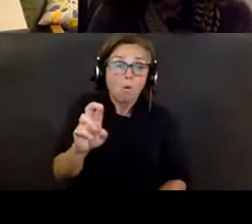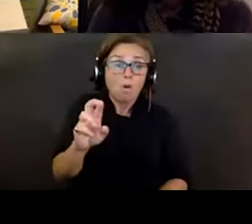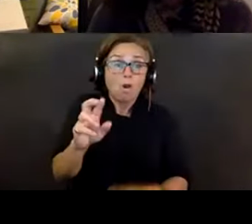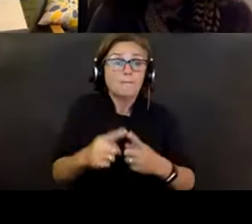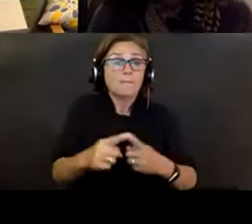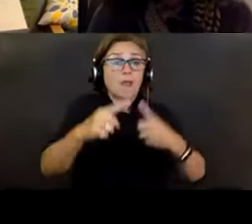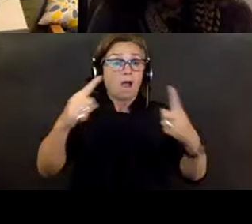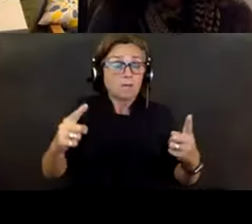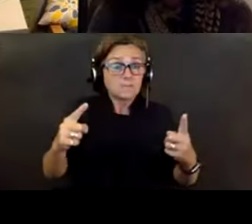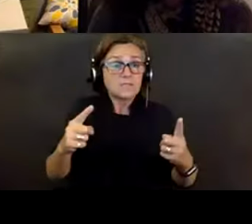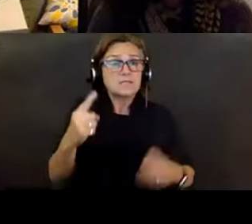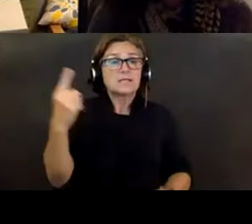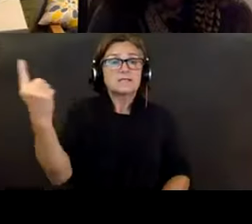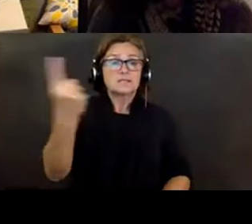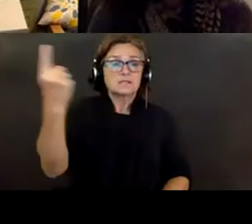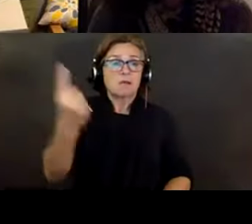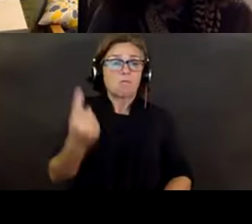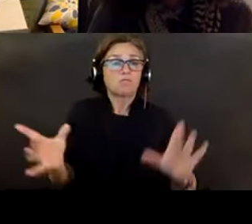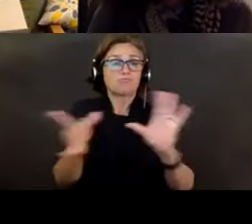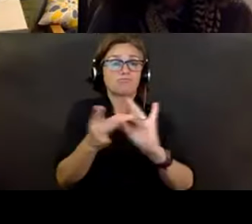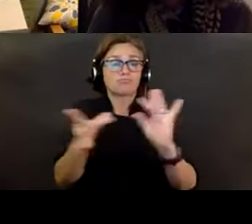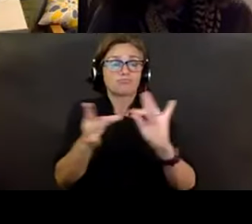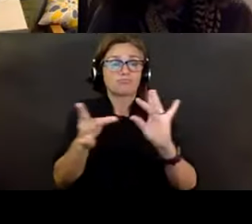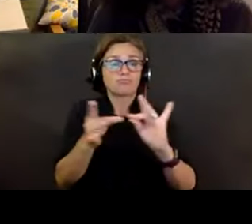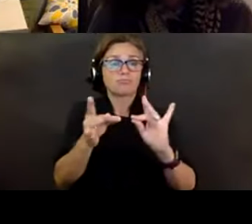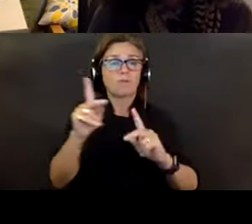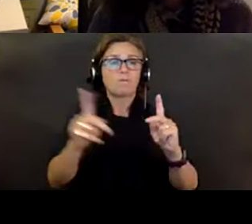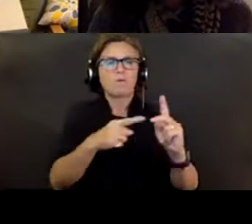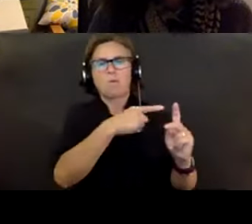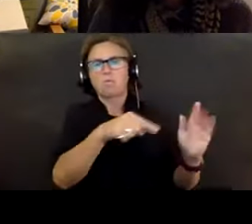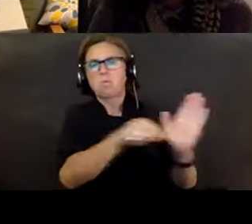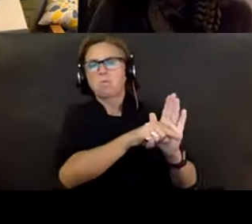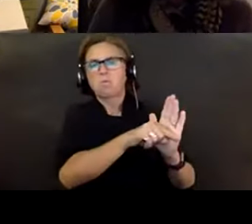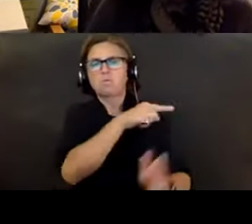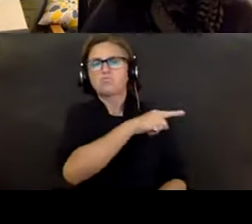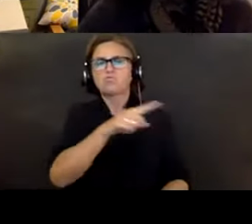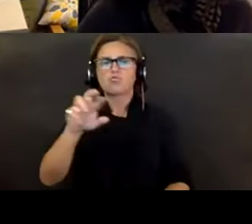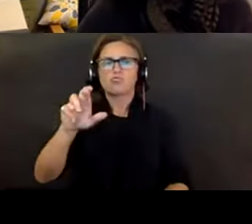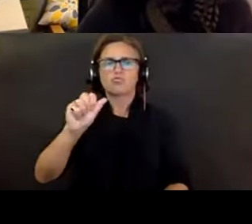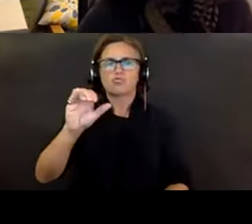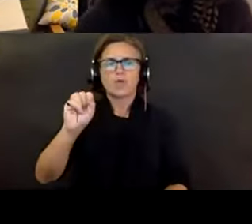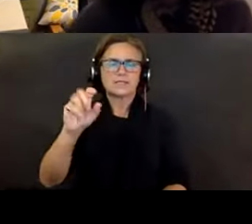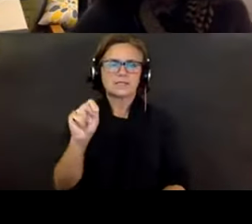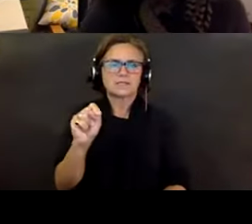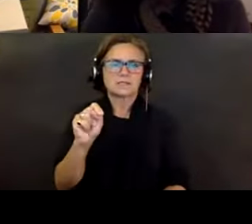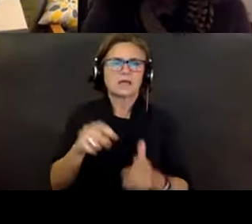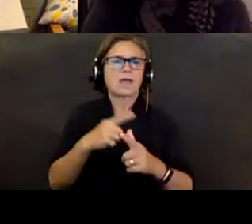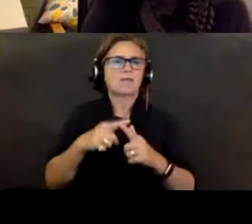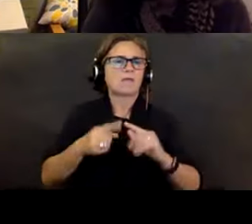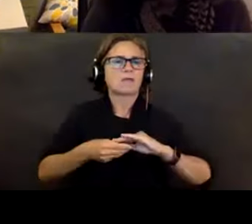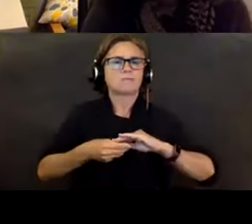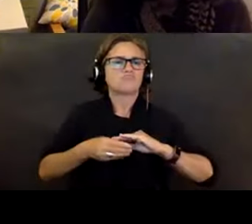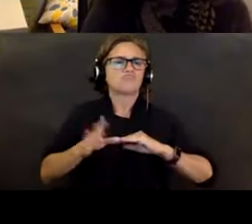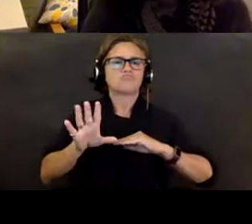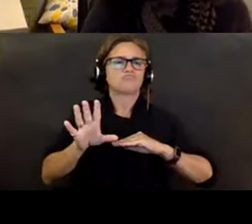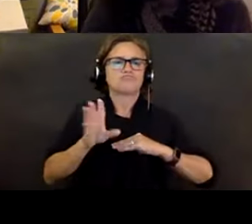going to take time. And again, you know, goes back to the question about how, from Dawn's question, right? How do you create trust